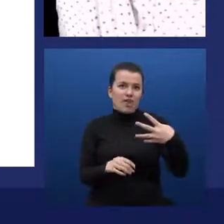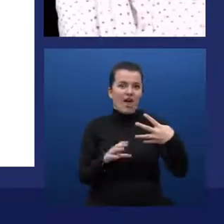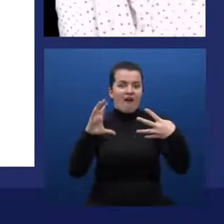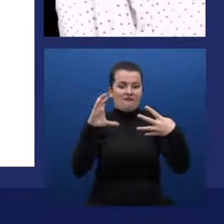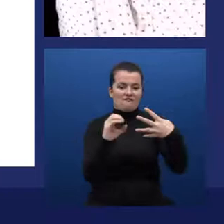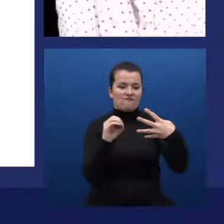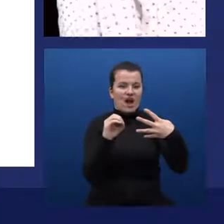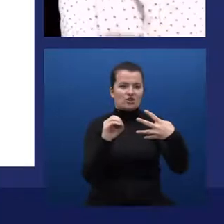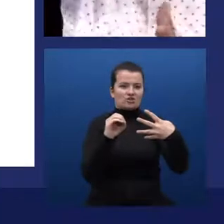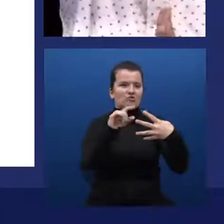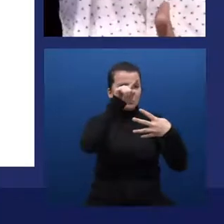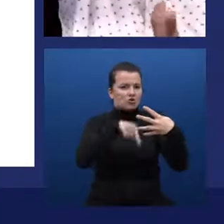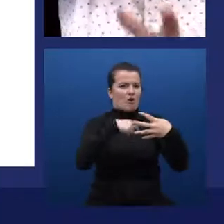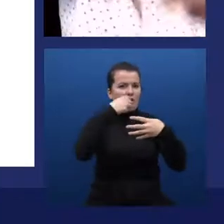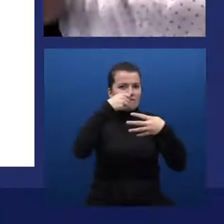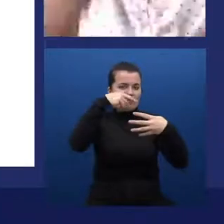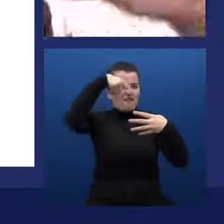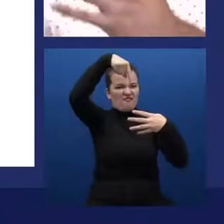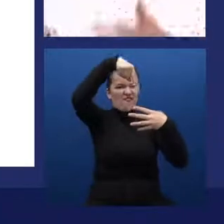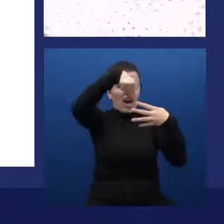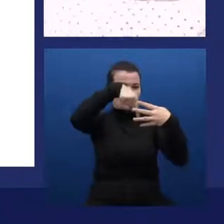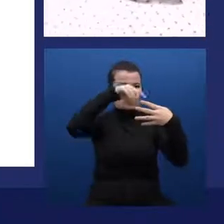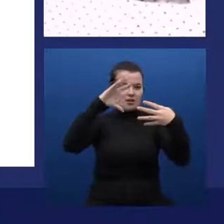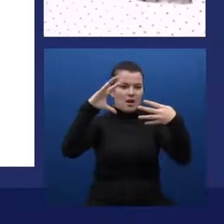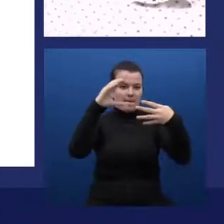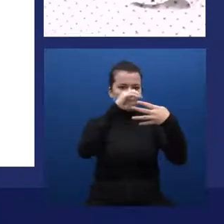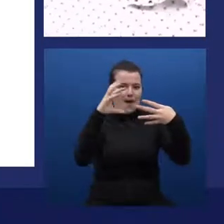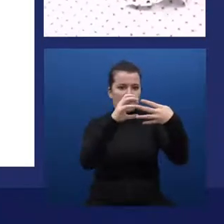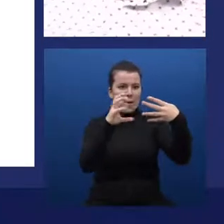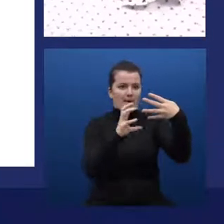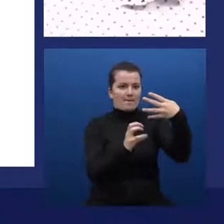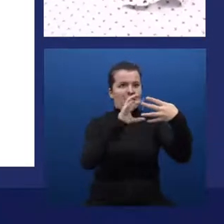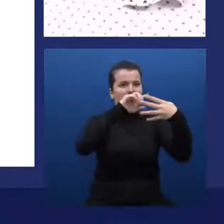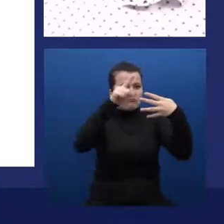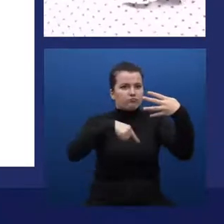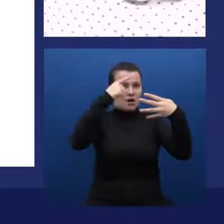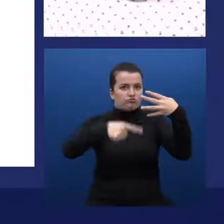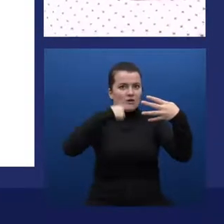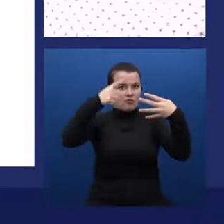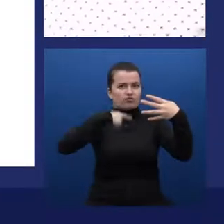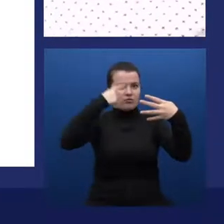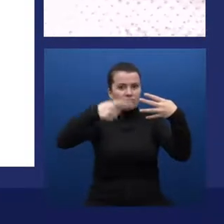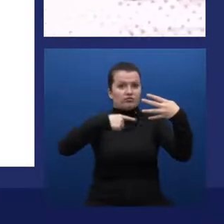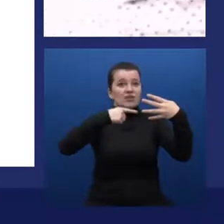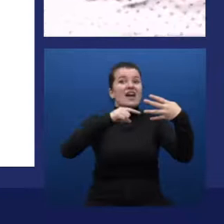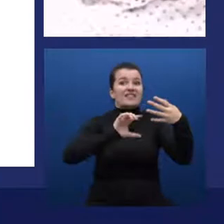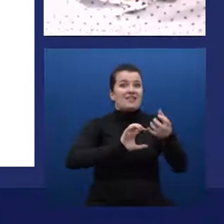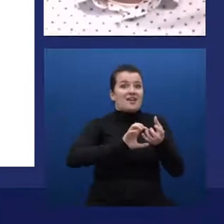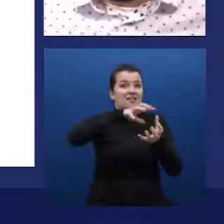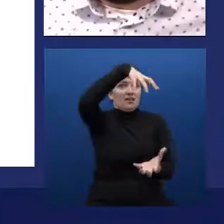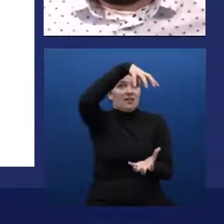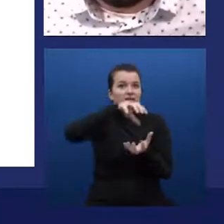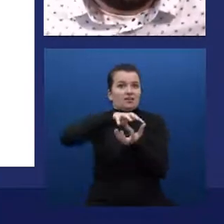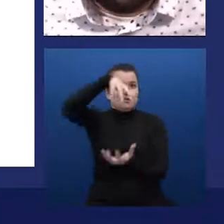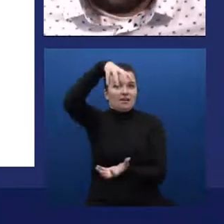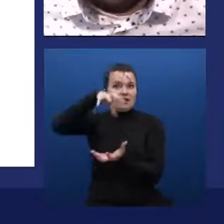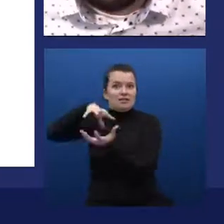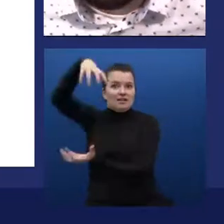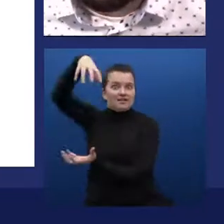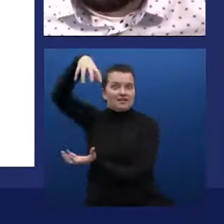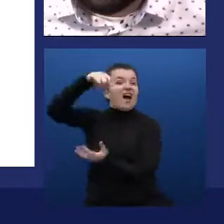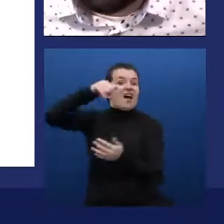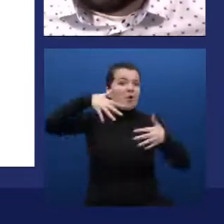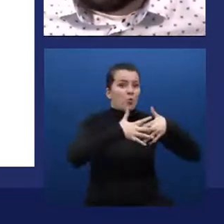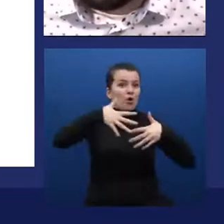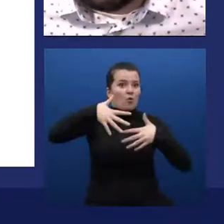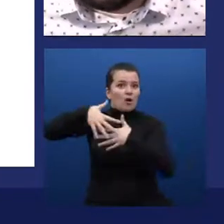all of the things in there, introduces a non, and then you do it again and you do it again, and then all of a sudden you start to have things like this, which are neural networks, right?